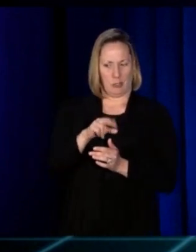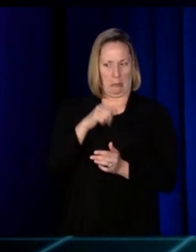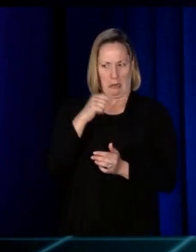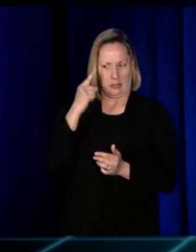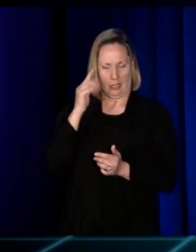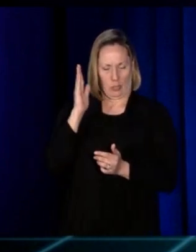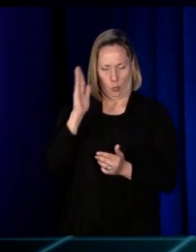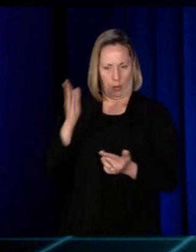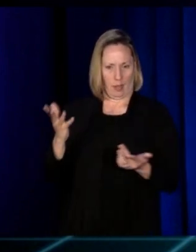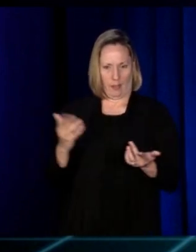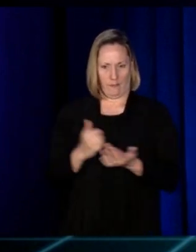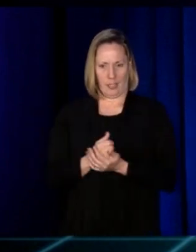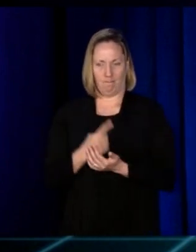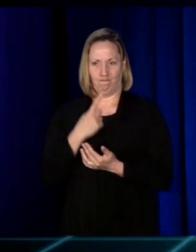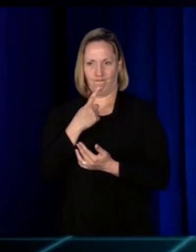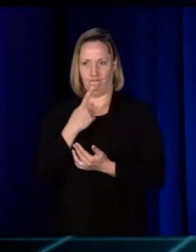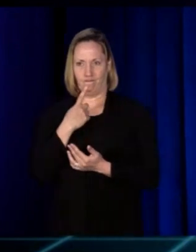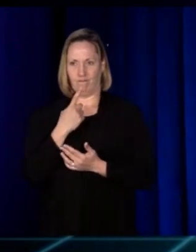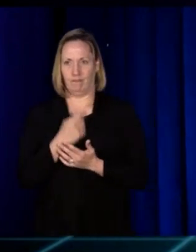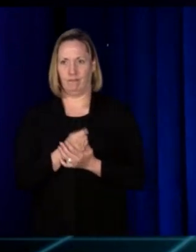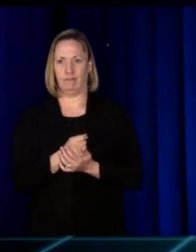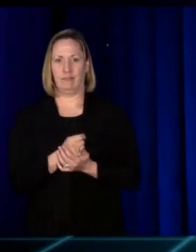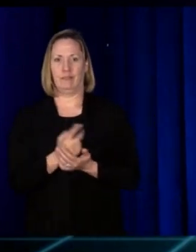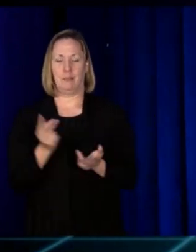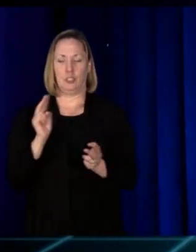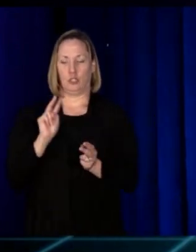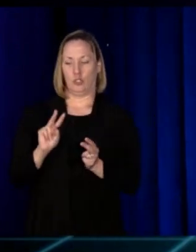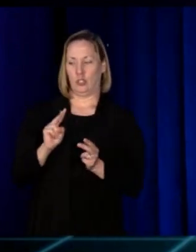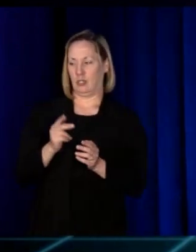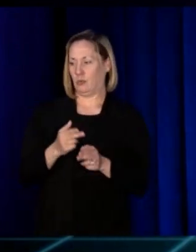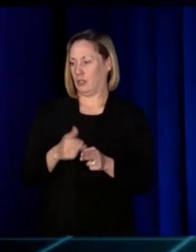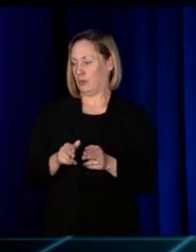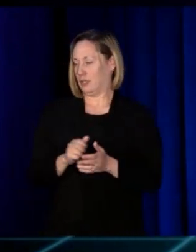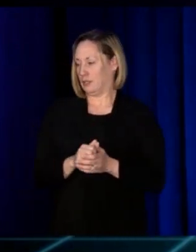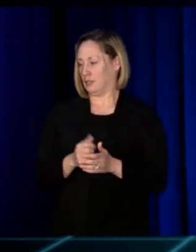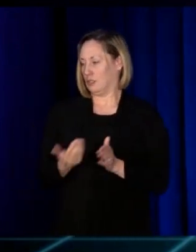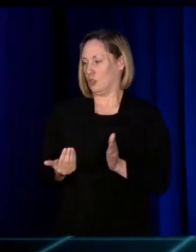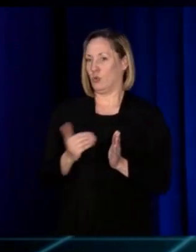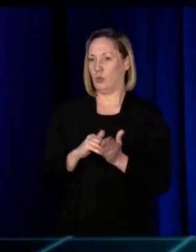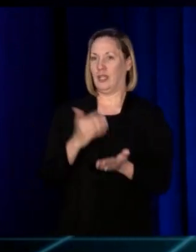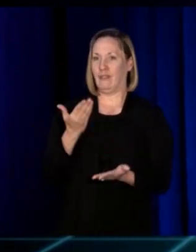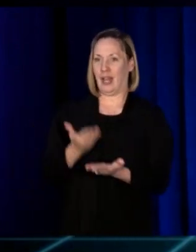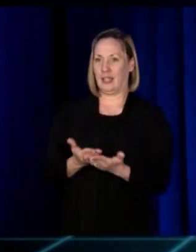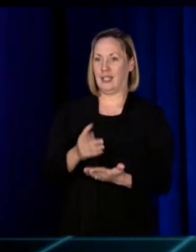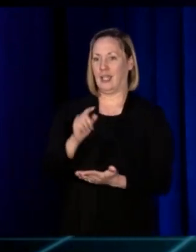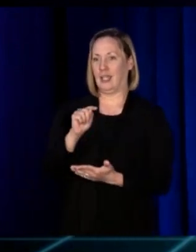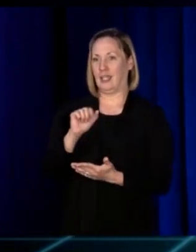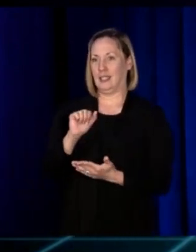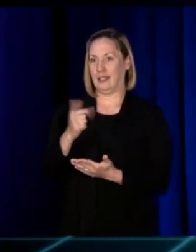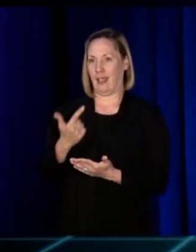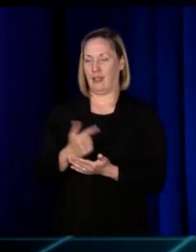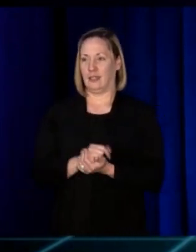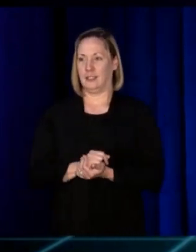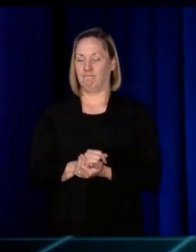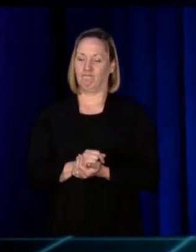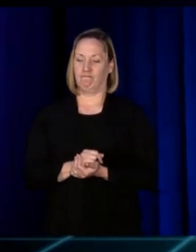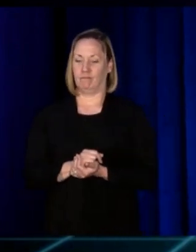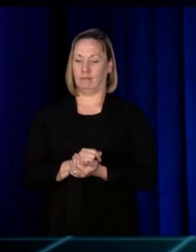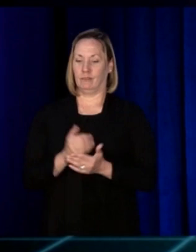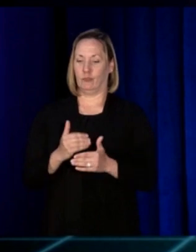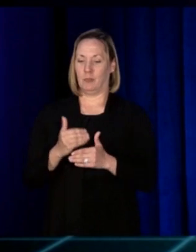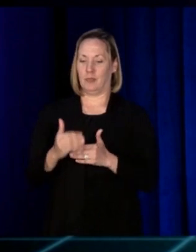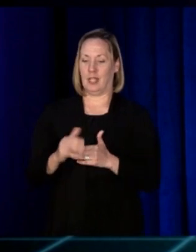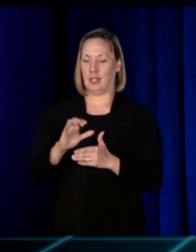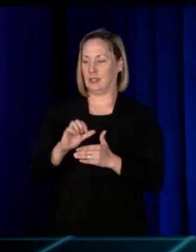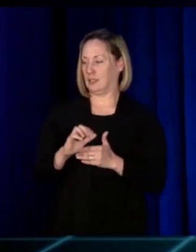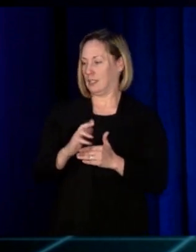have. Let me just check really quick. Revalidate tag from next